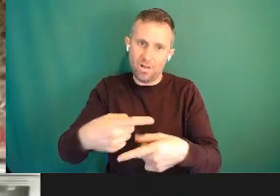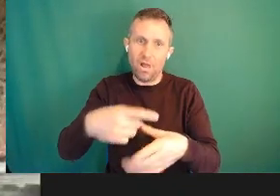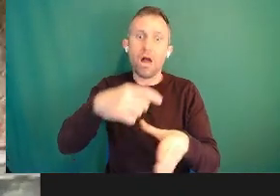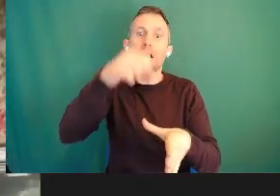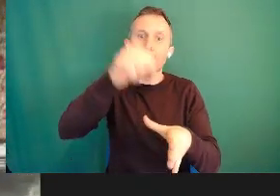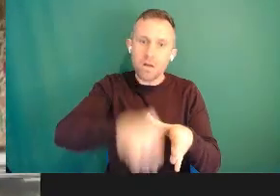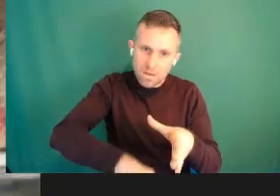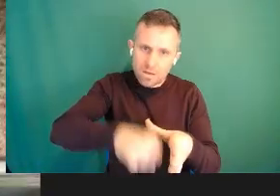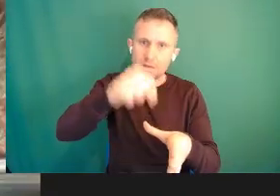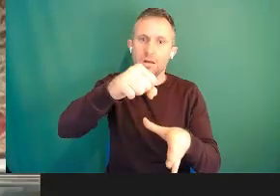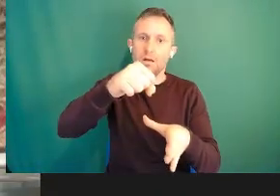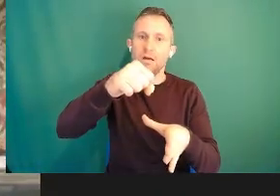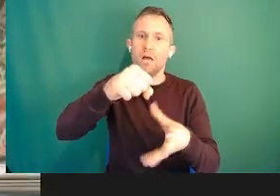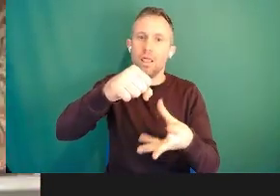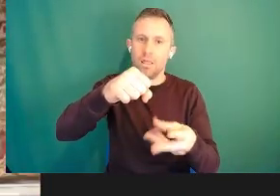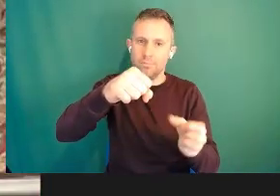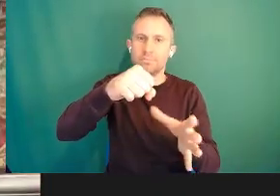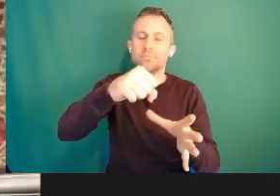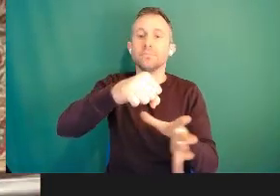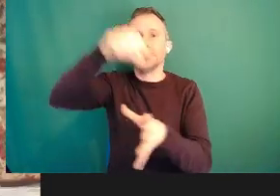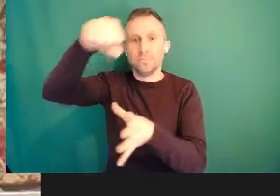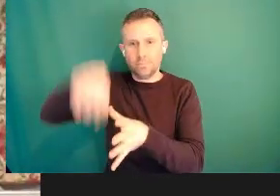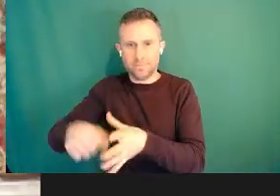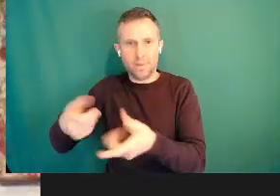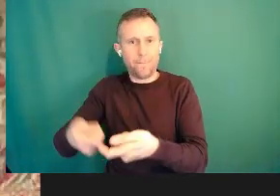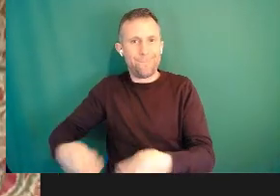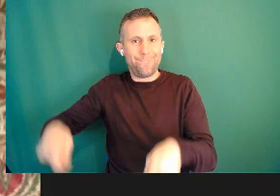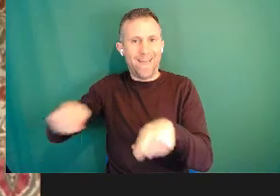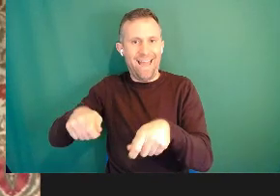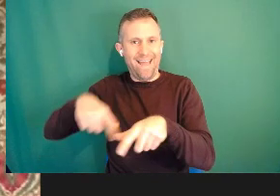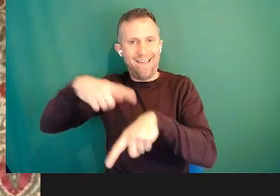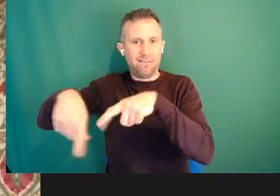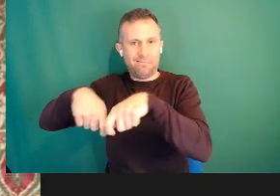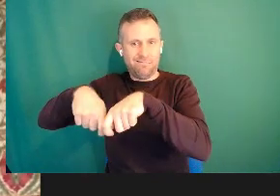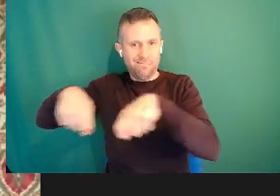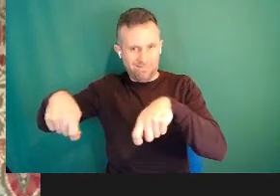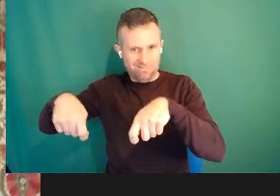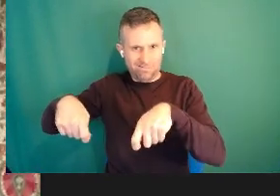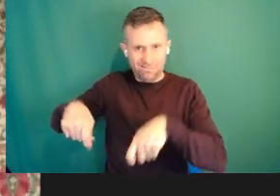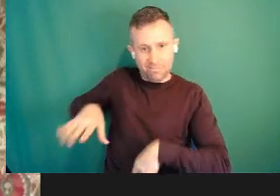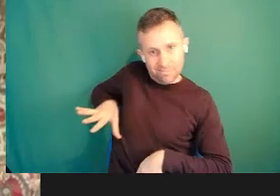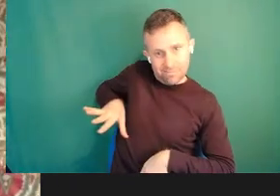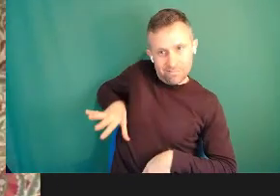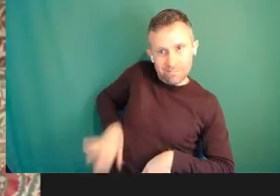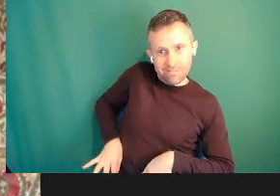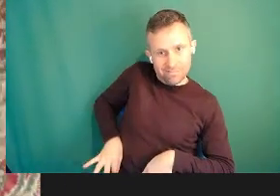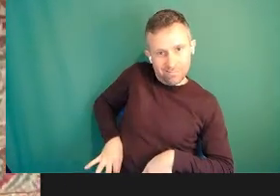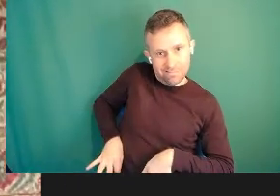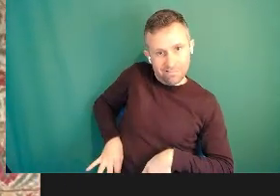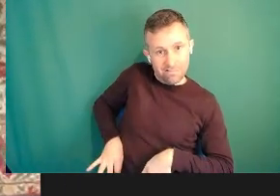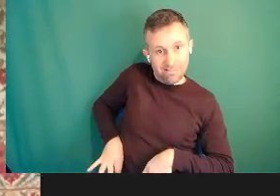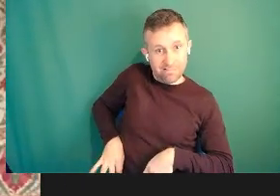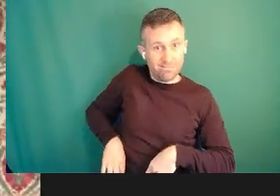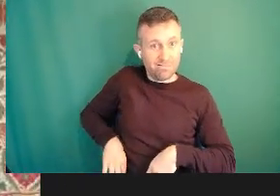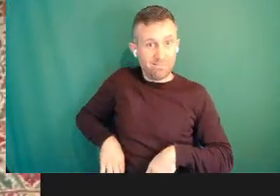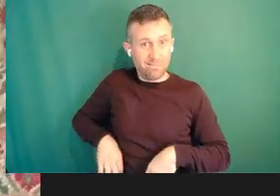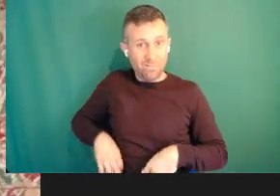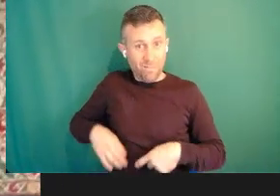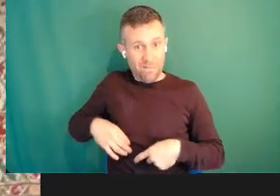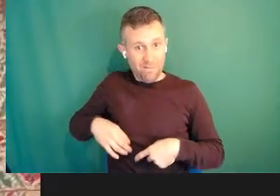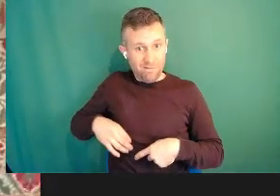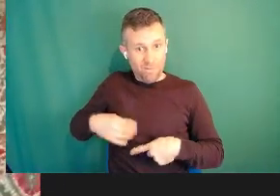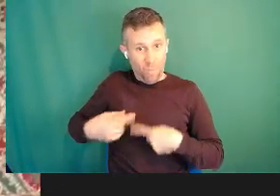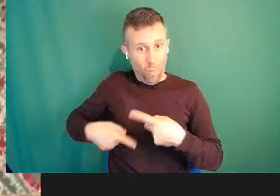just here on the fireplace, and there's a little nail hidden behind the carpet there, and on that nail